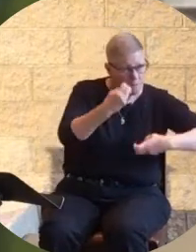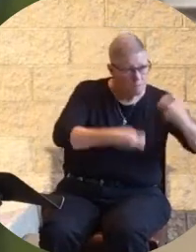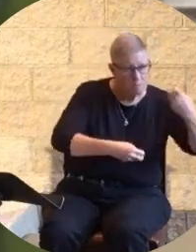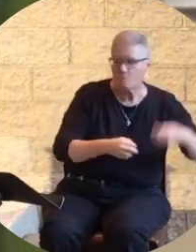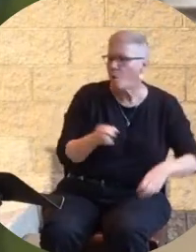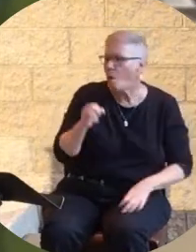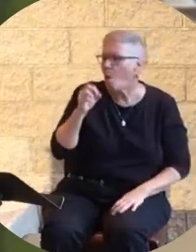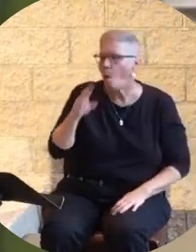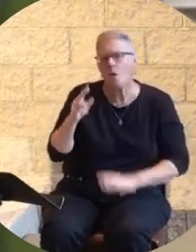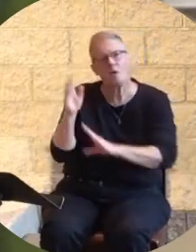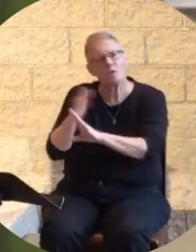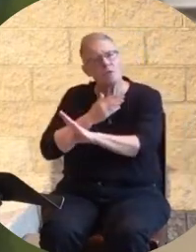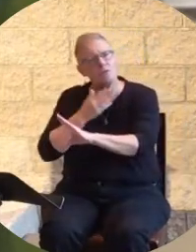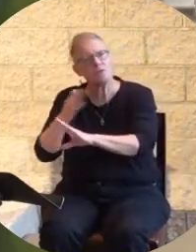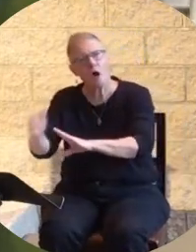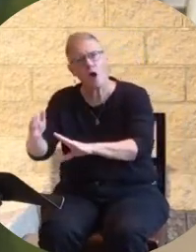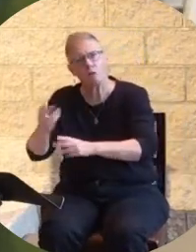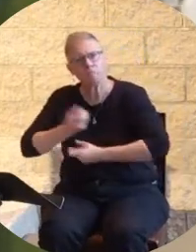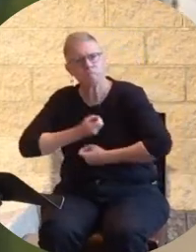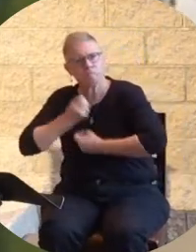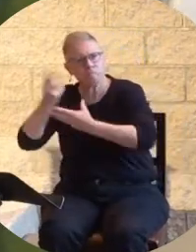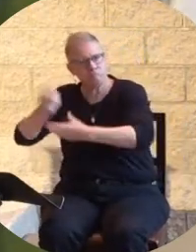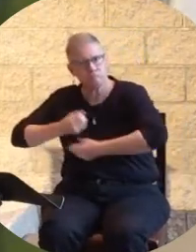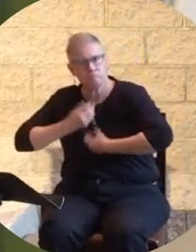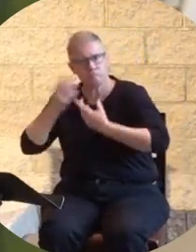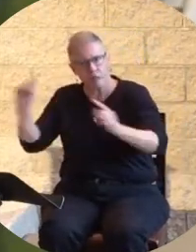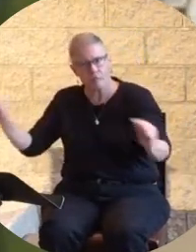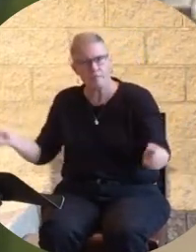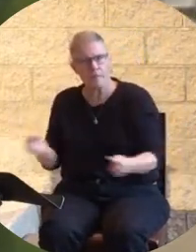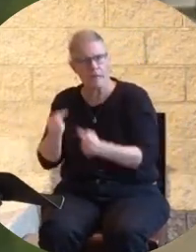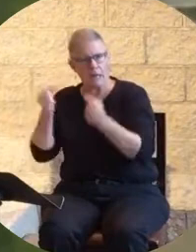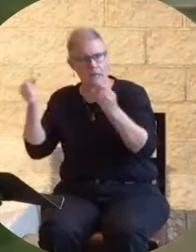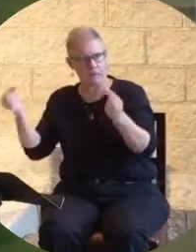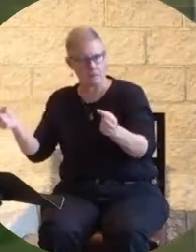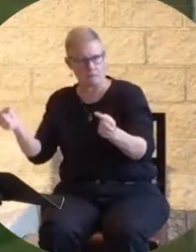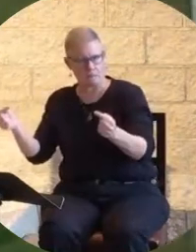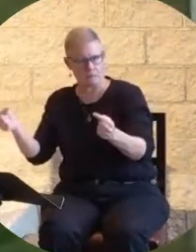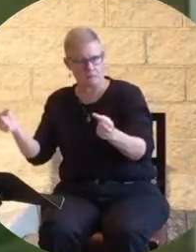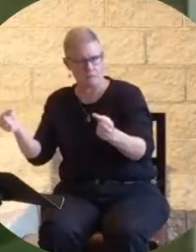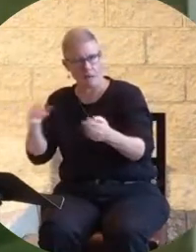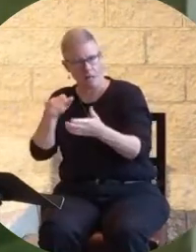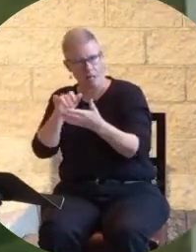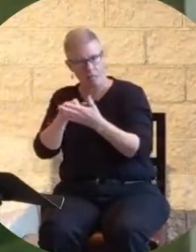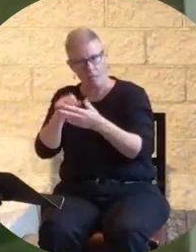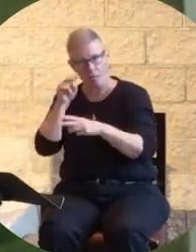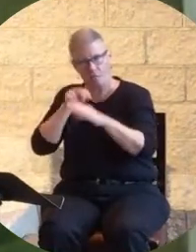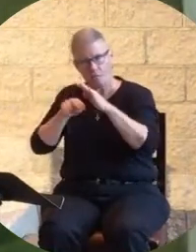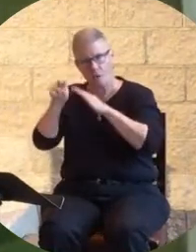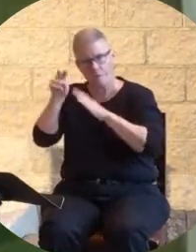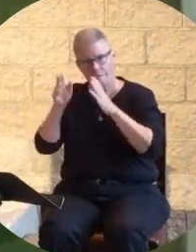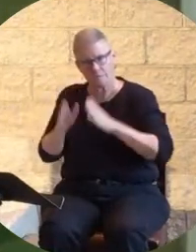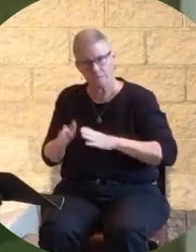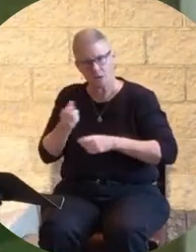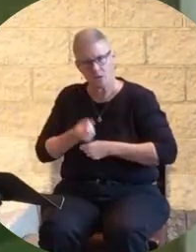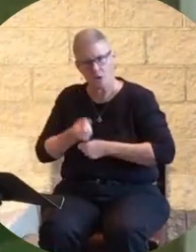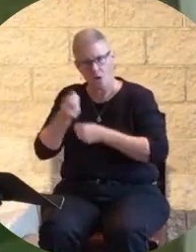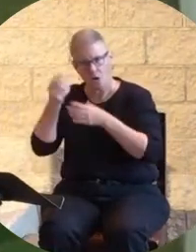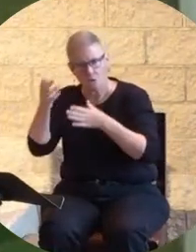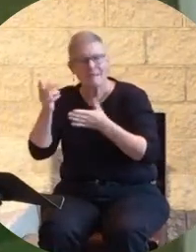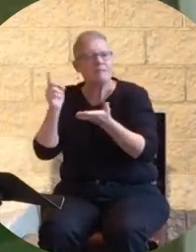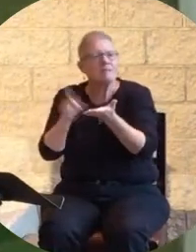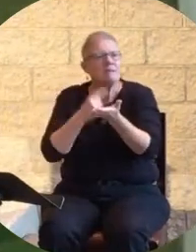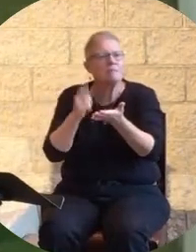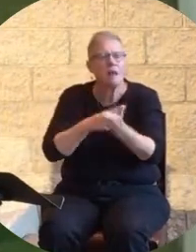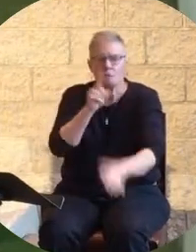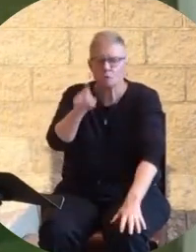voices the pain that the problem causes?" Sometimes it takes a powerful song